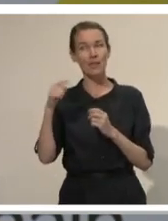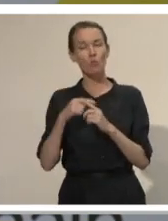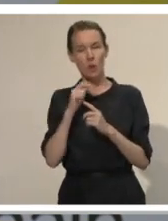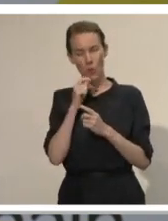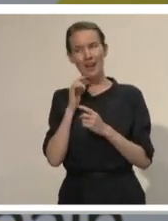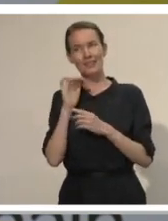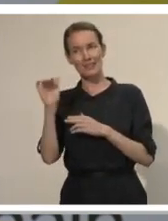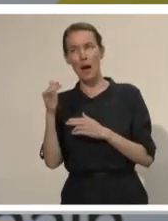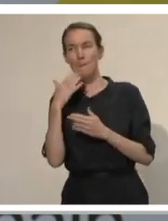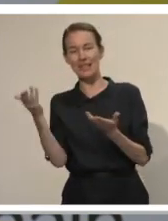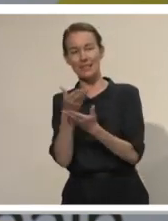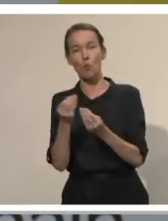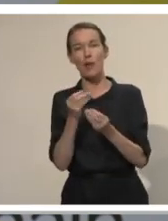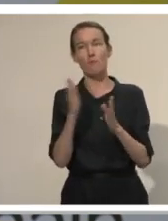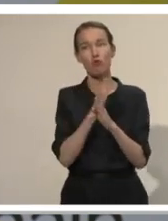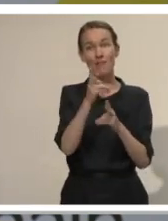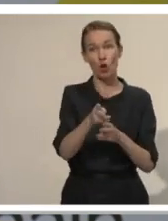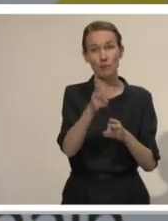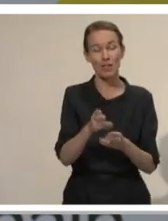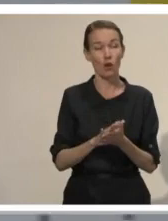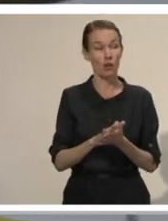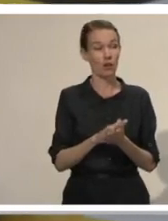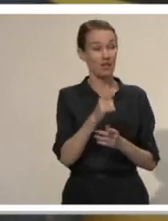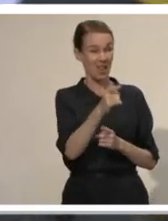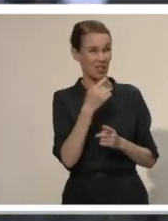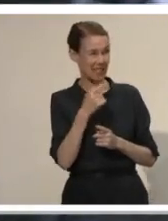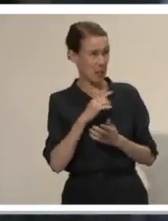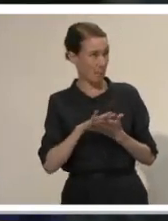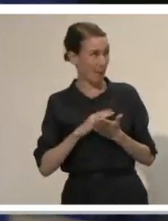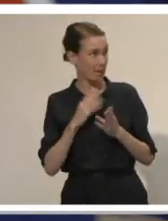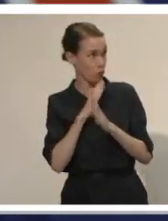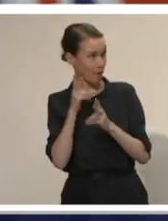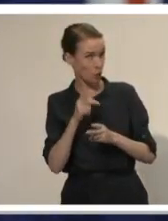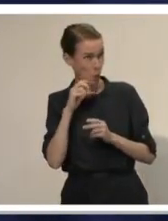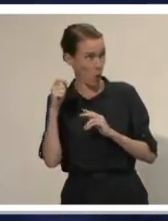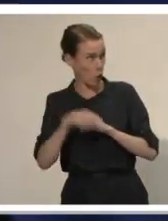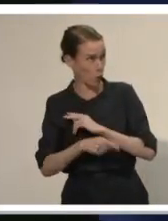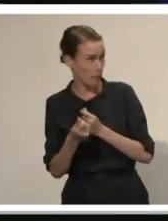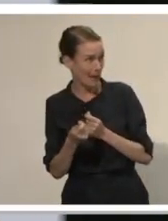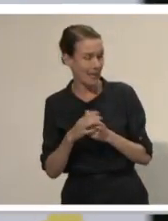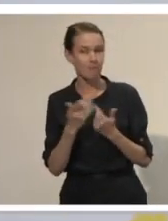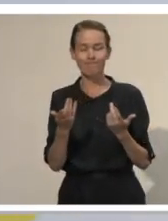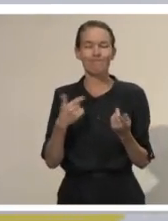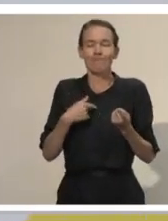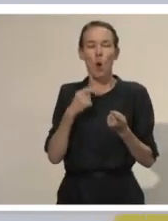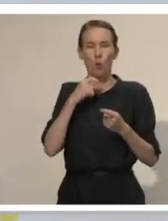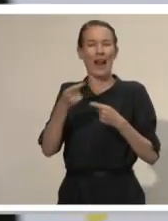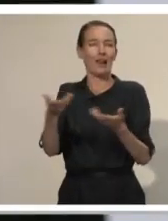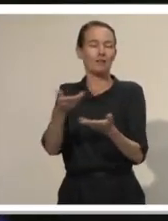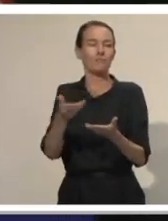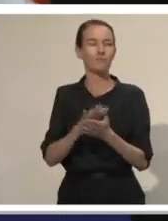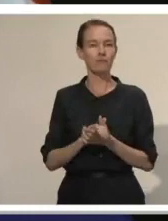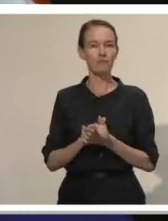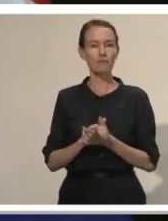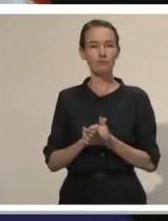Well, that will be a discussion. Yes. One thing I should just, as a general principle for our